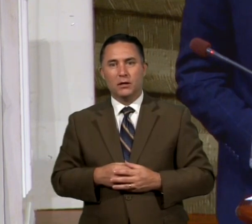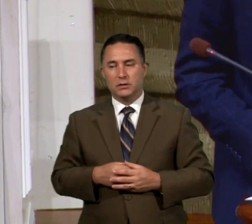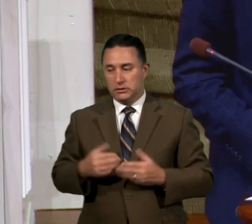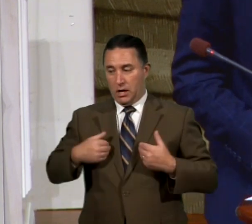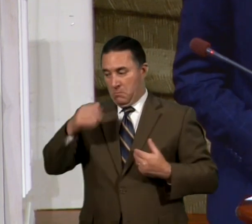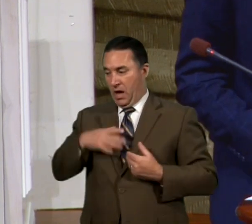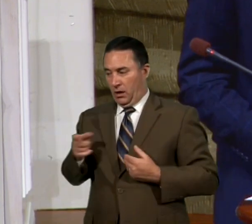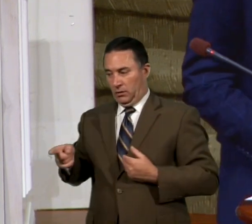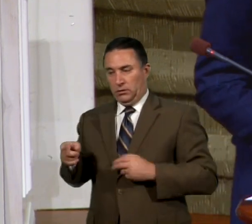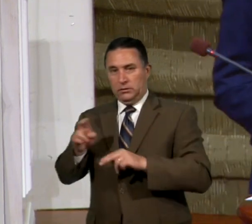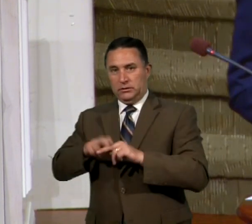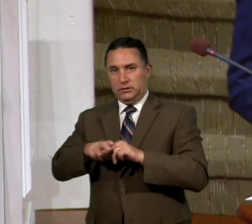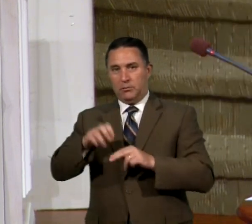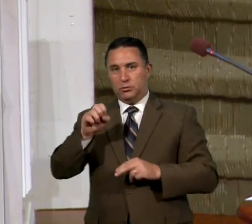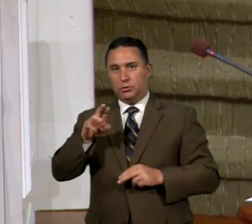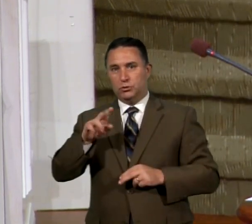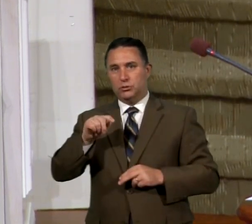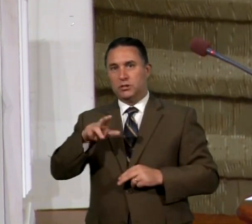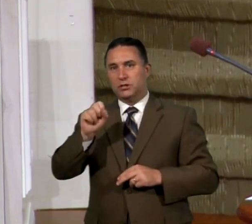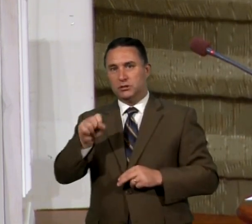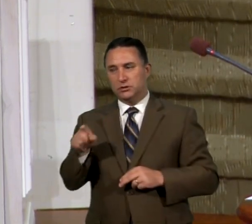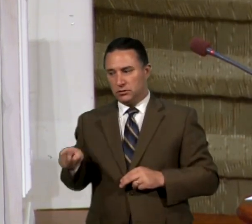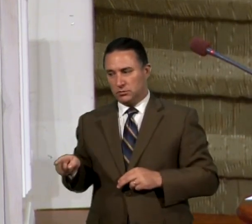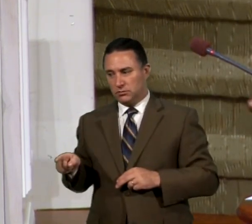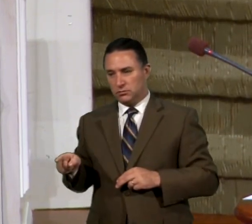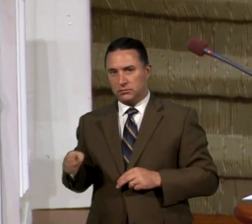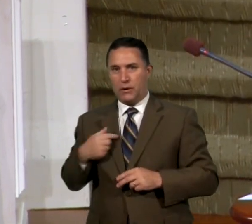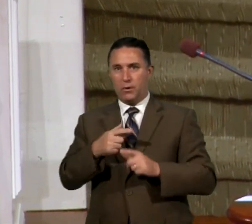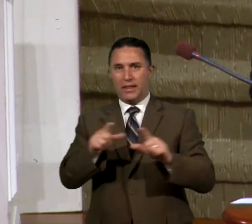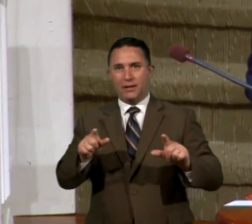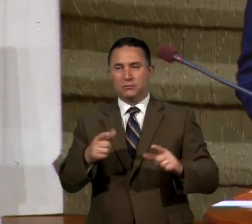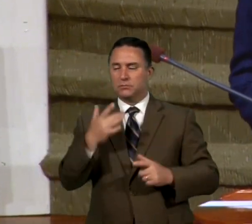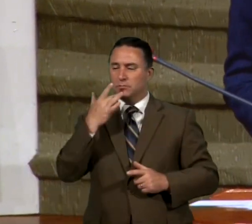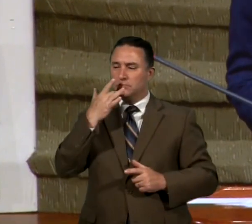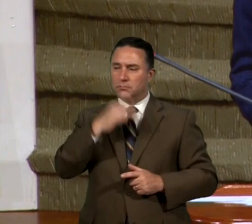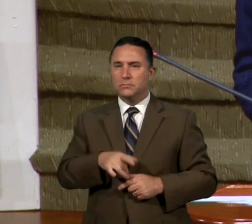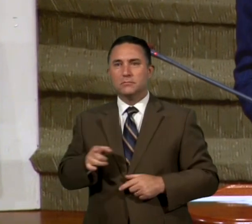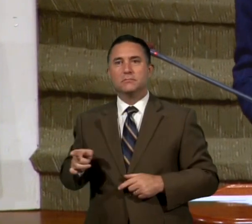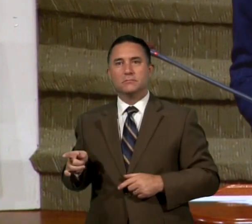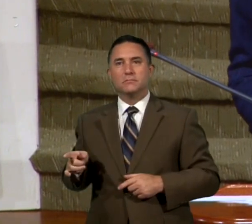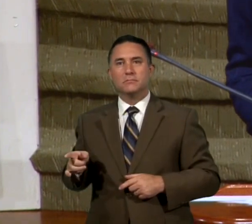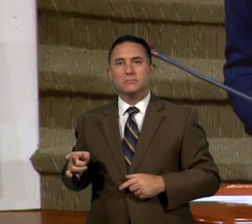about a young man whose name is Eutychus. In our language, is fortunate.